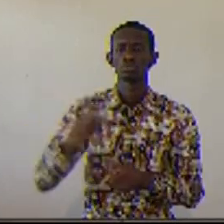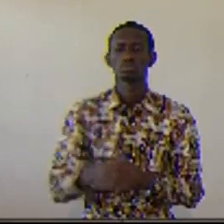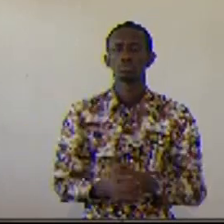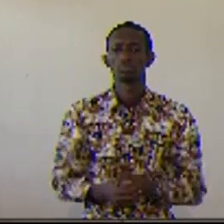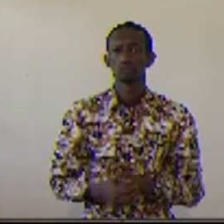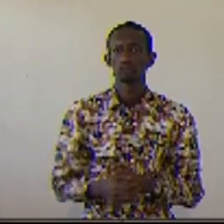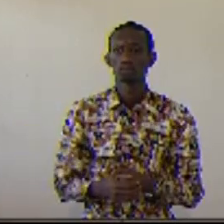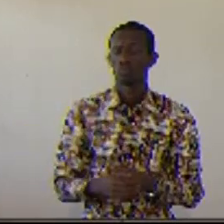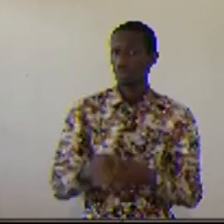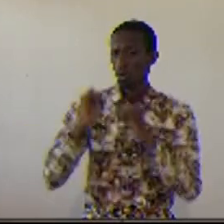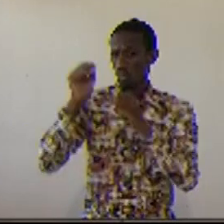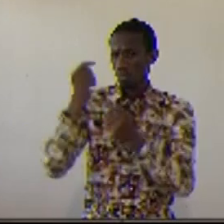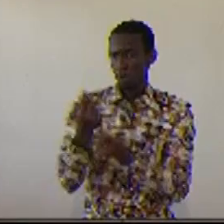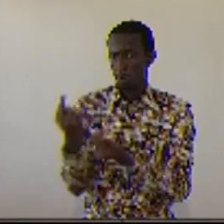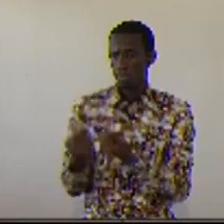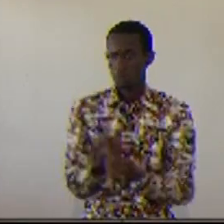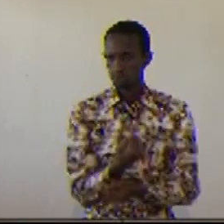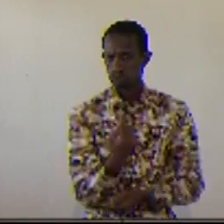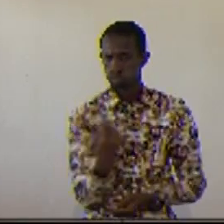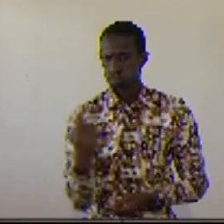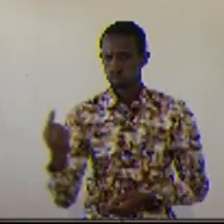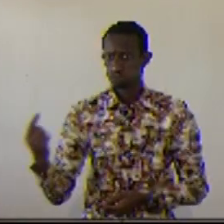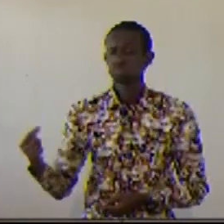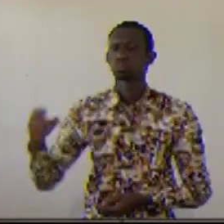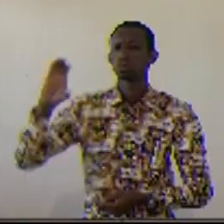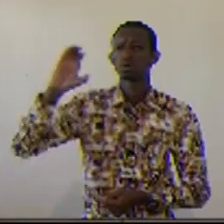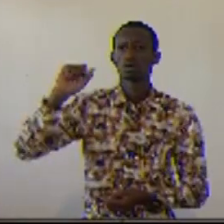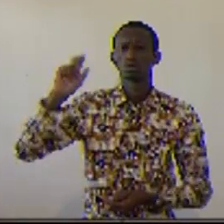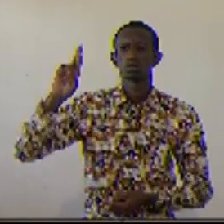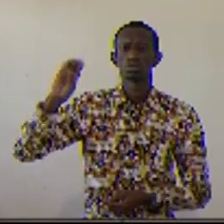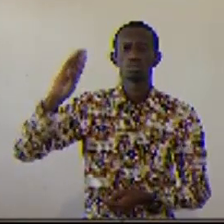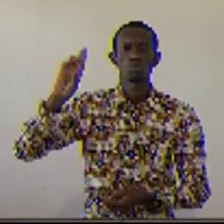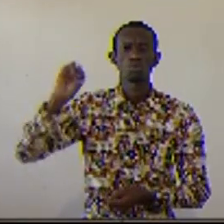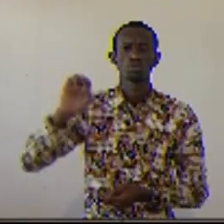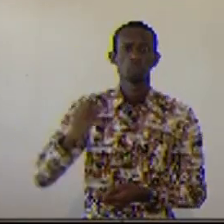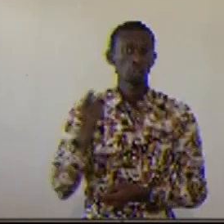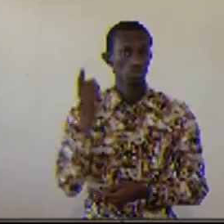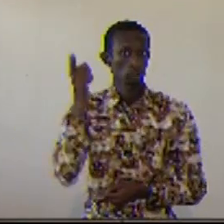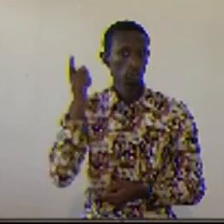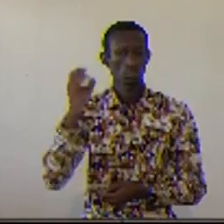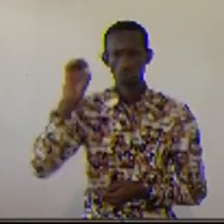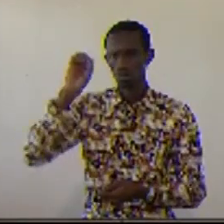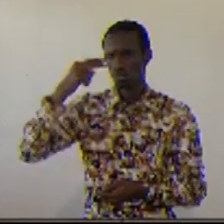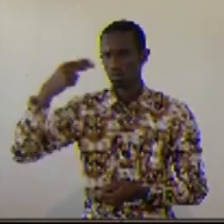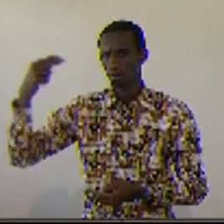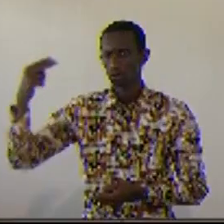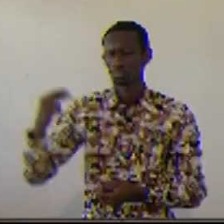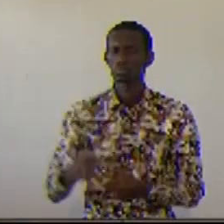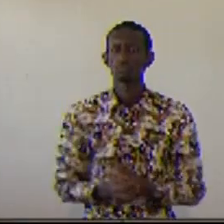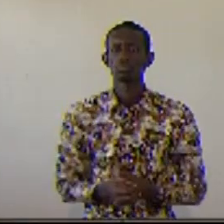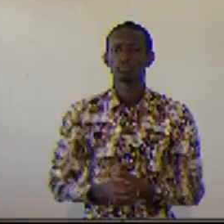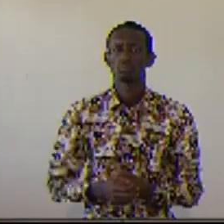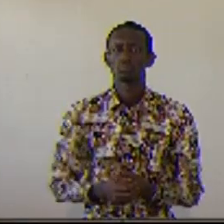On each carbon, so this is an oxygen. This is a high oxygen and